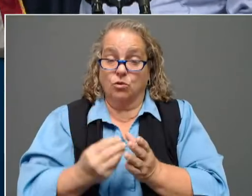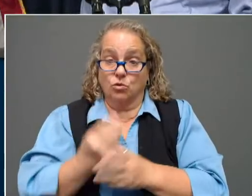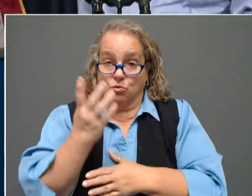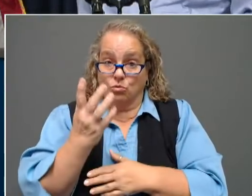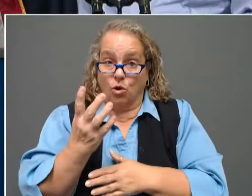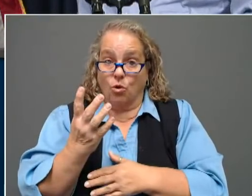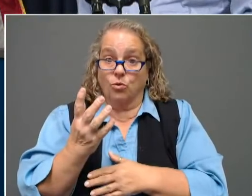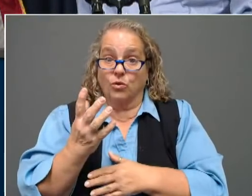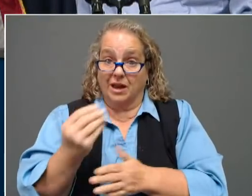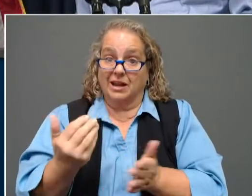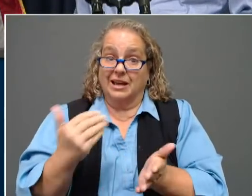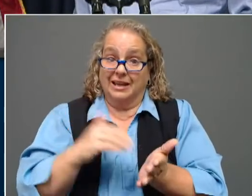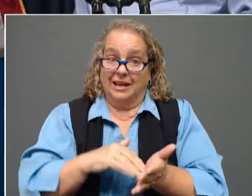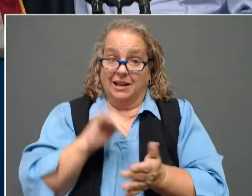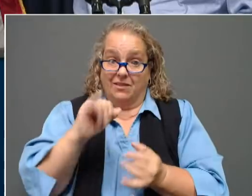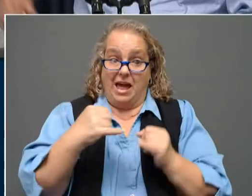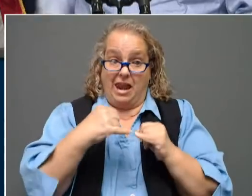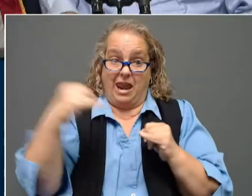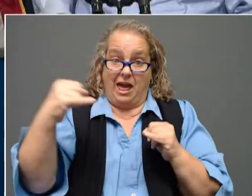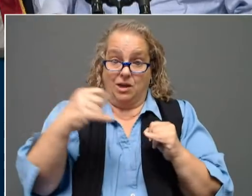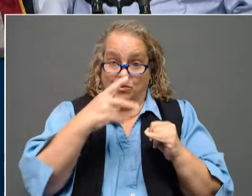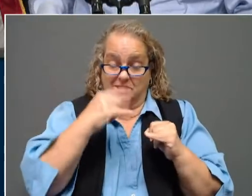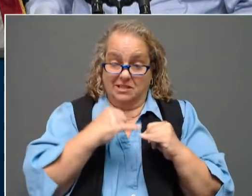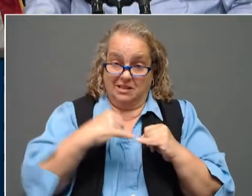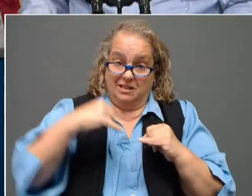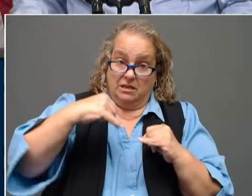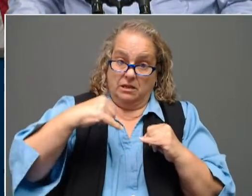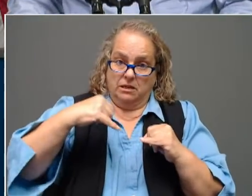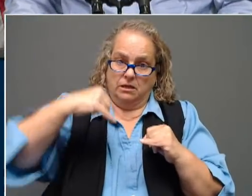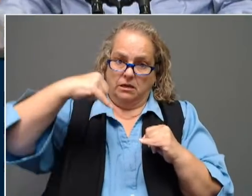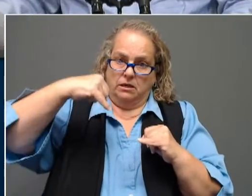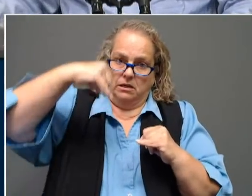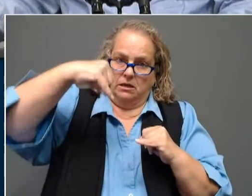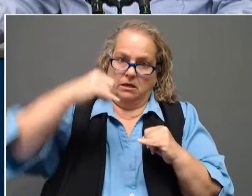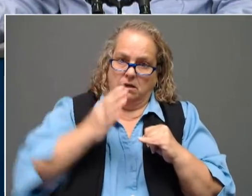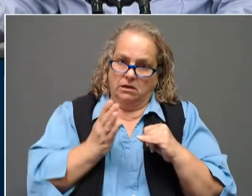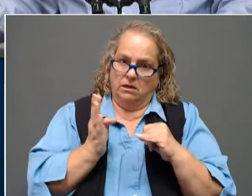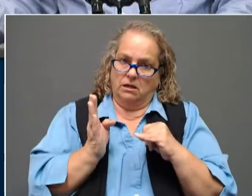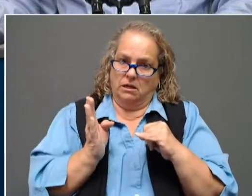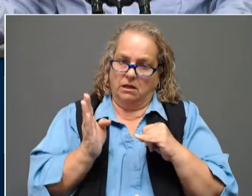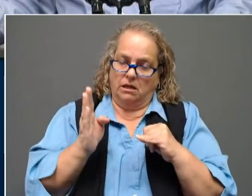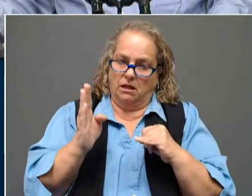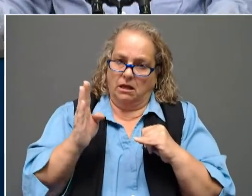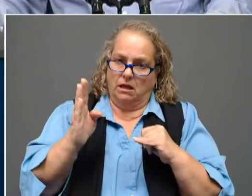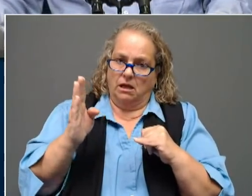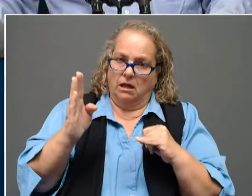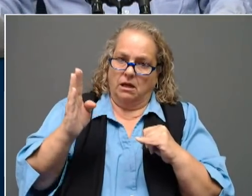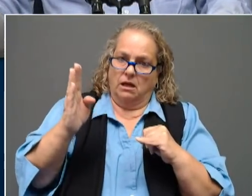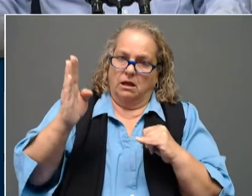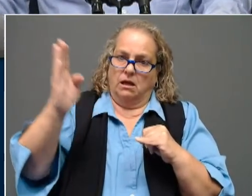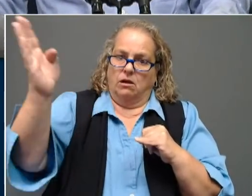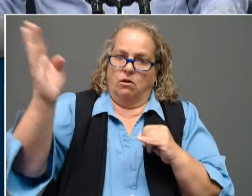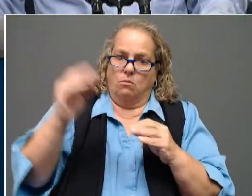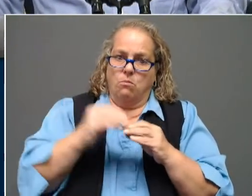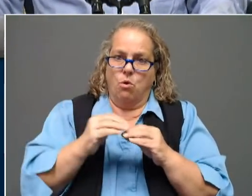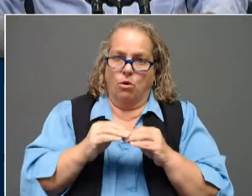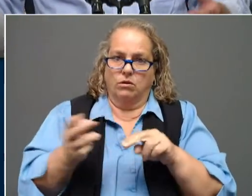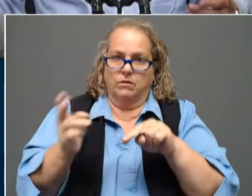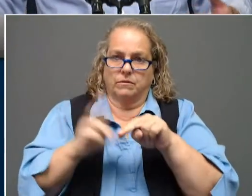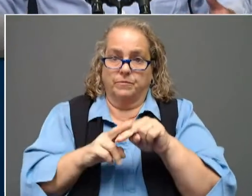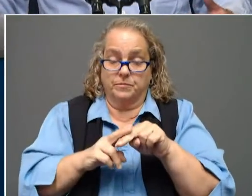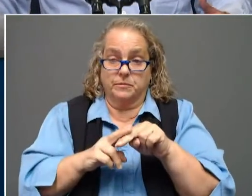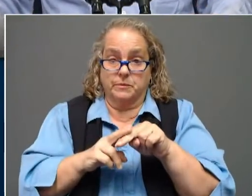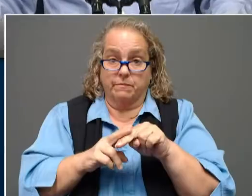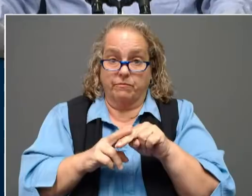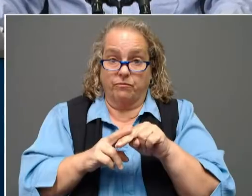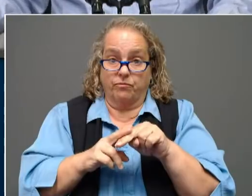again, this line gets more and more and more severe each week. Now, though, the line,